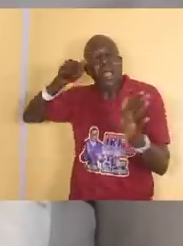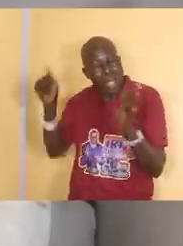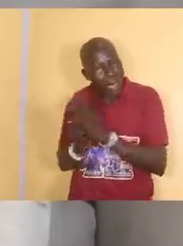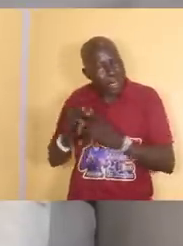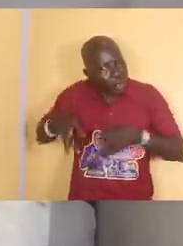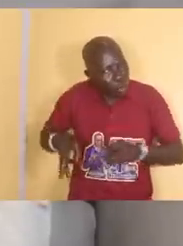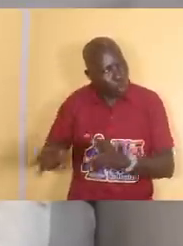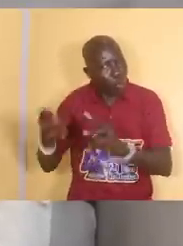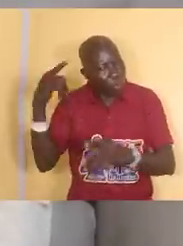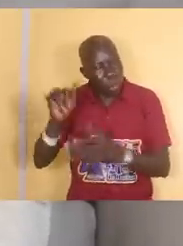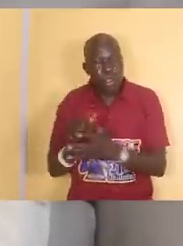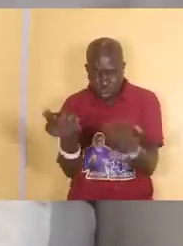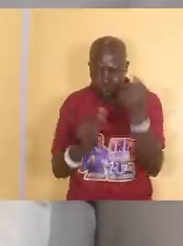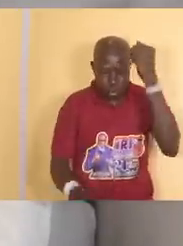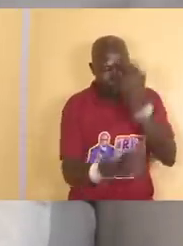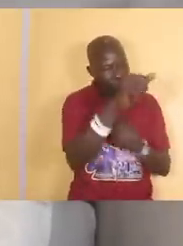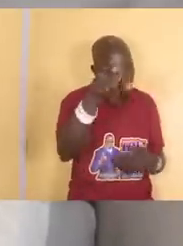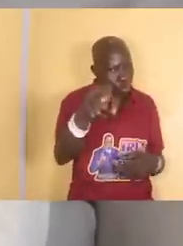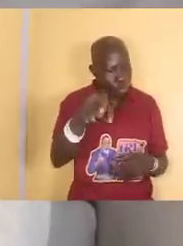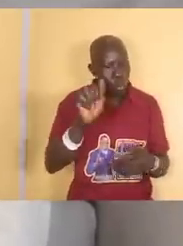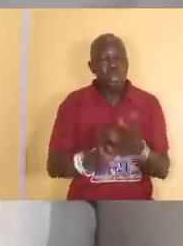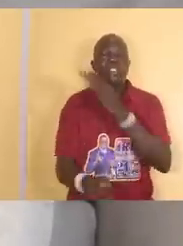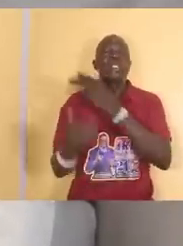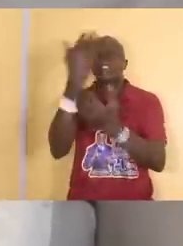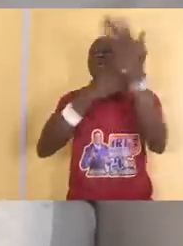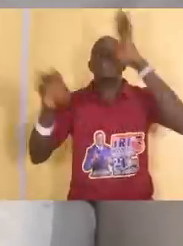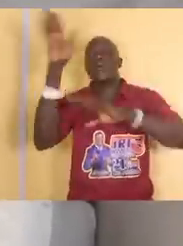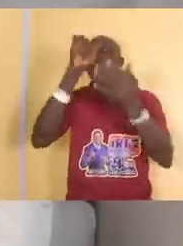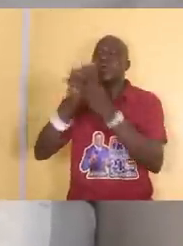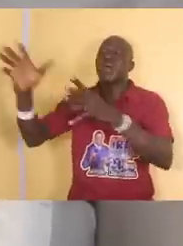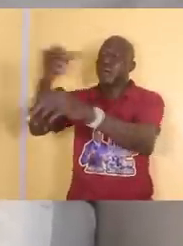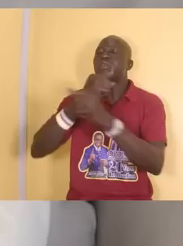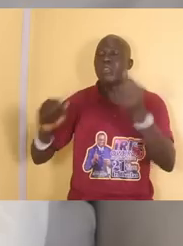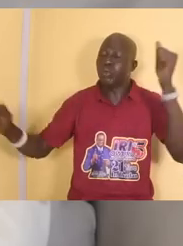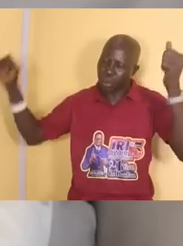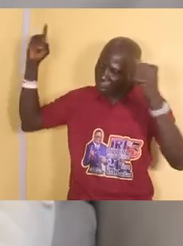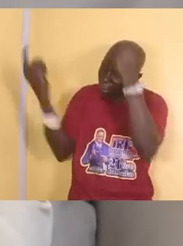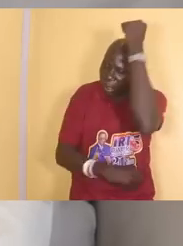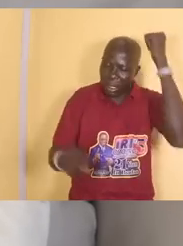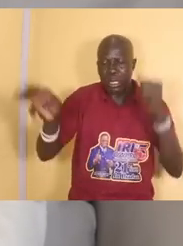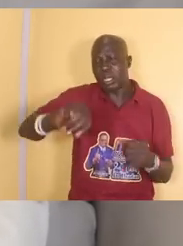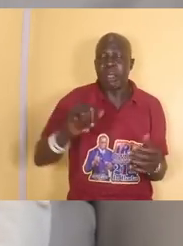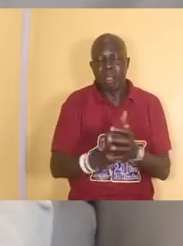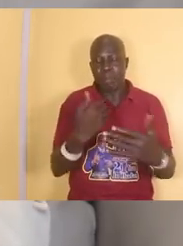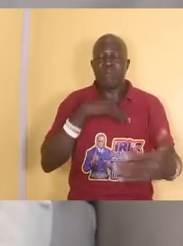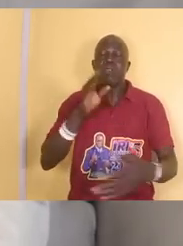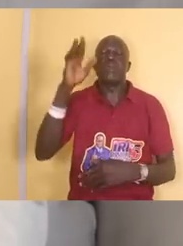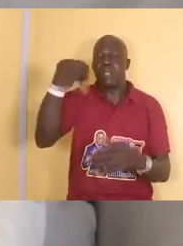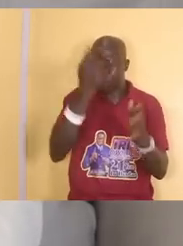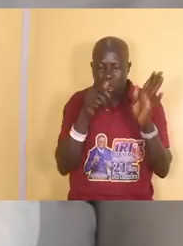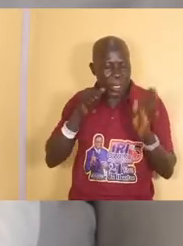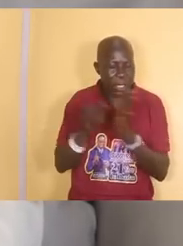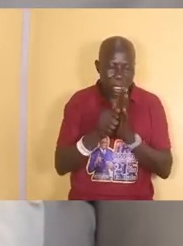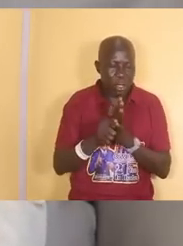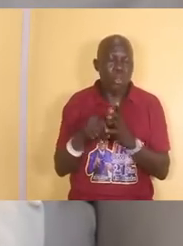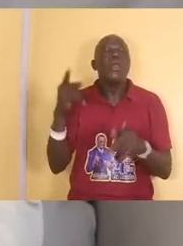The one that hides in your way, that wants to arm you, the host of heaven will destroy them. They will kill them before you get there. Because